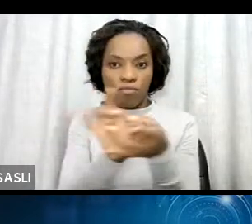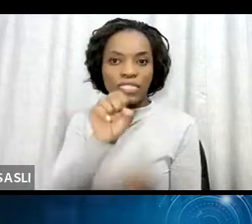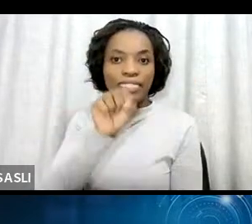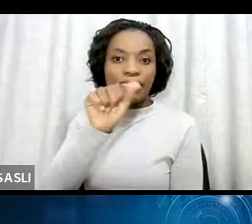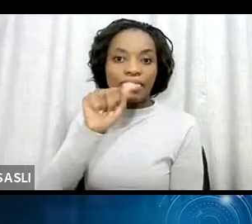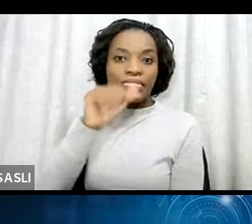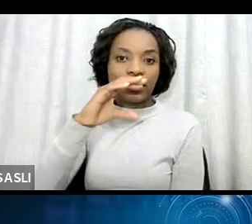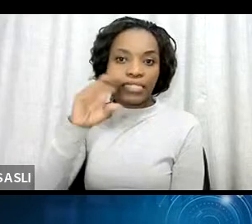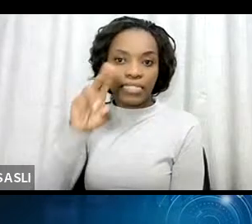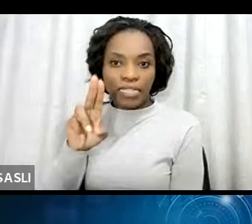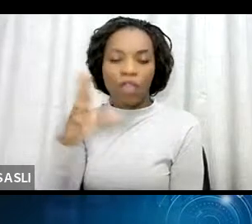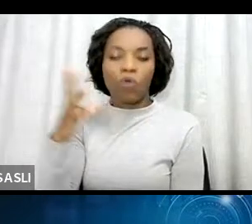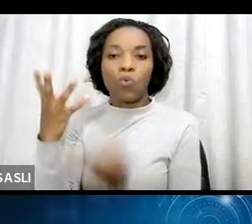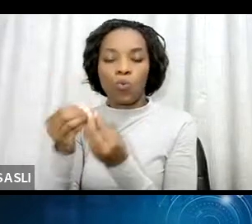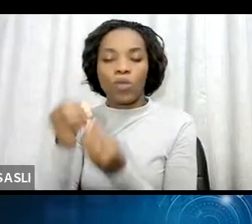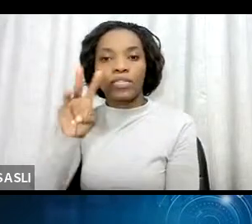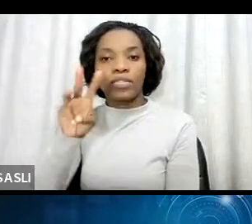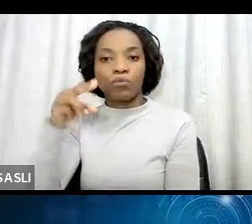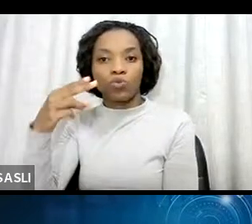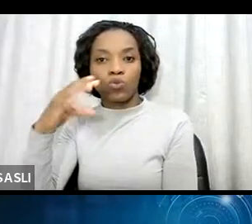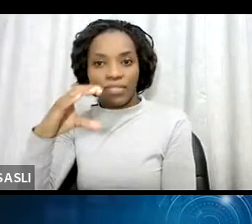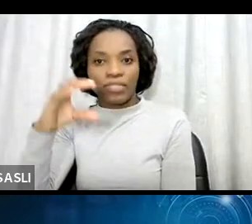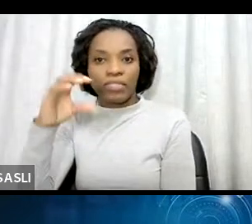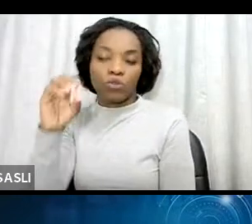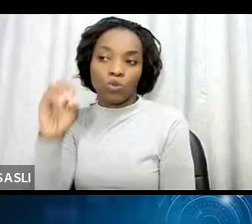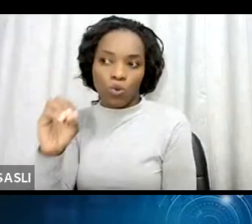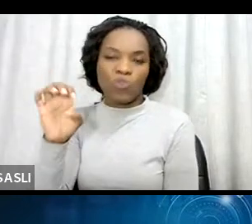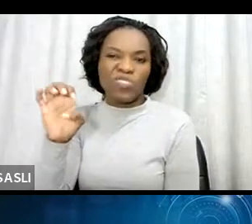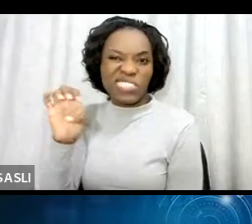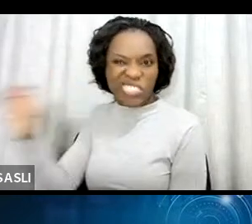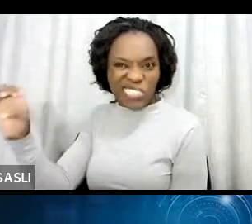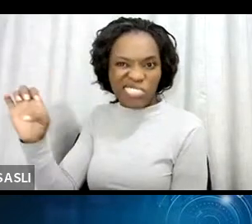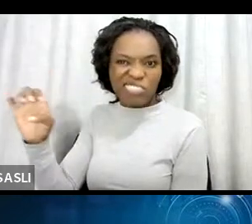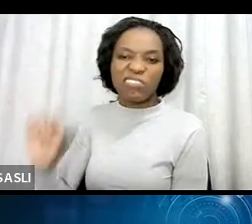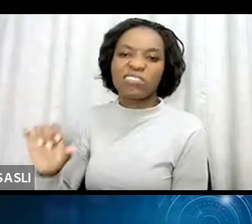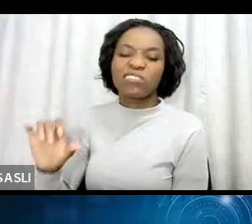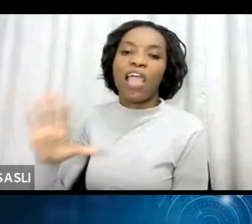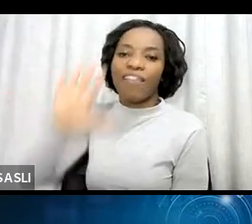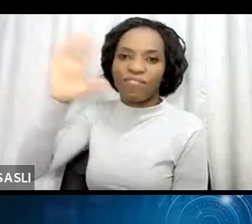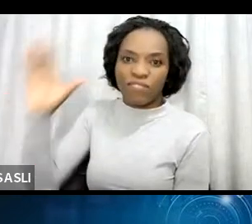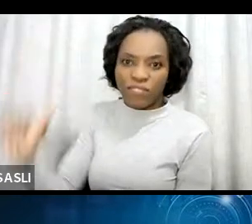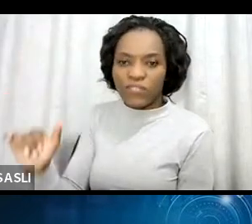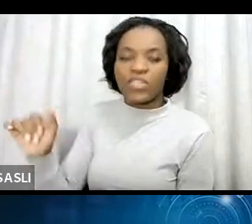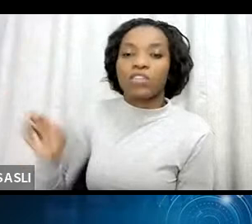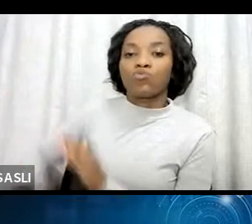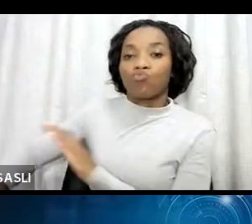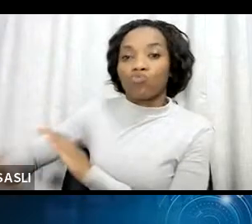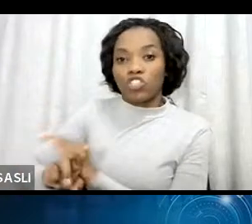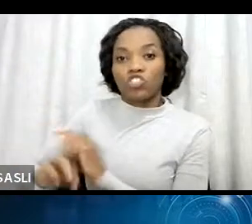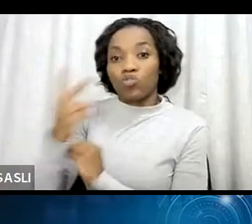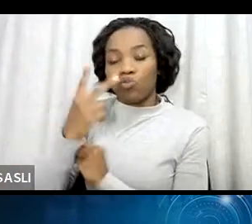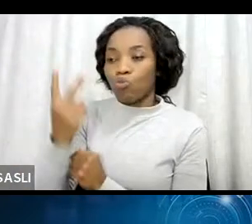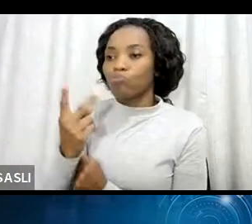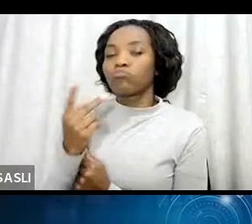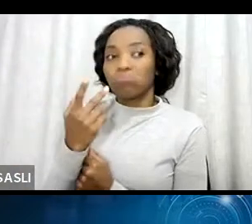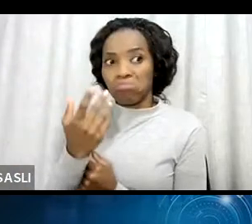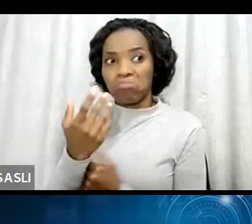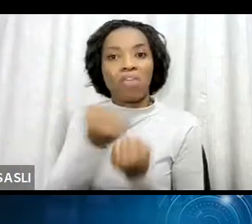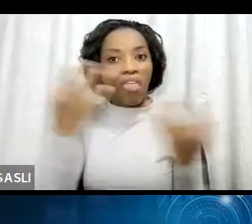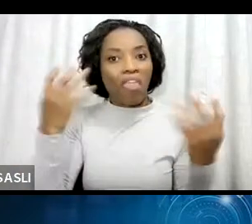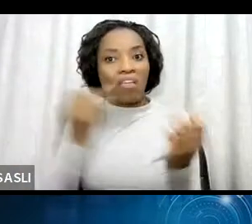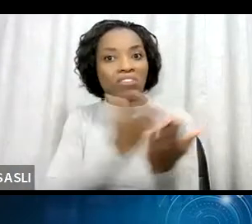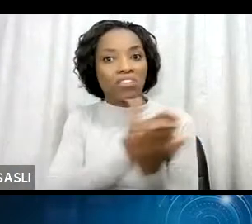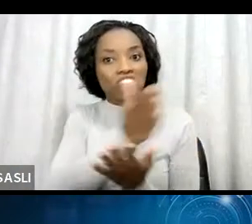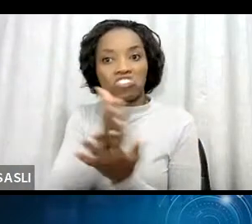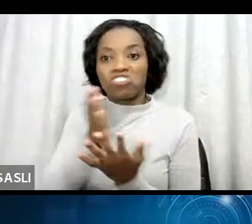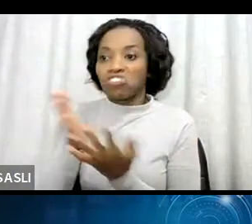Southern African region. And we commend the good initiatives that are emerging there. So we hope that the